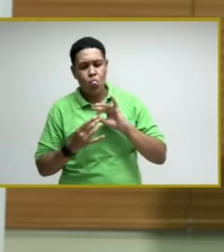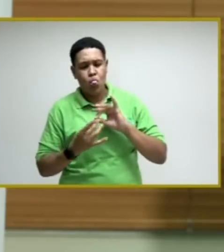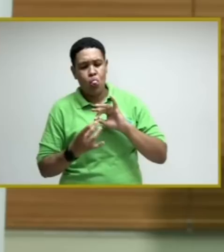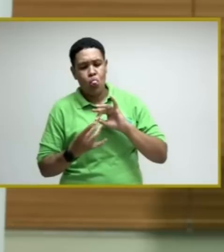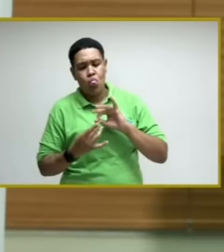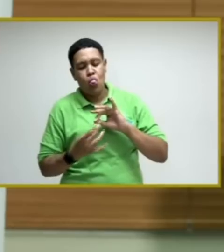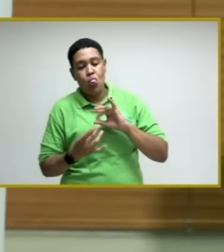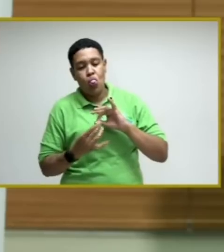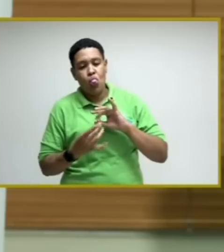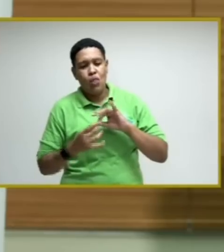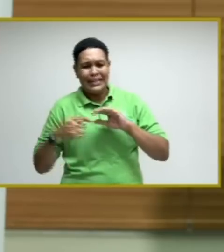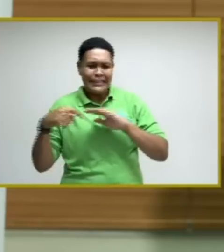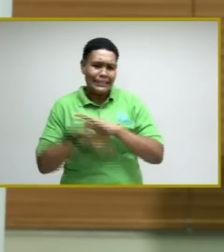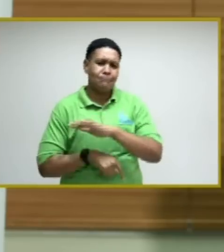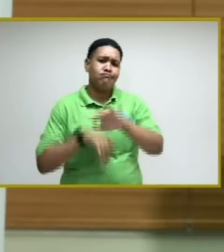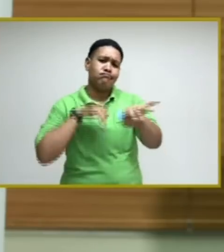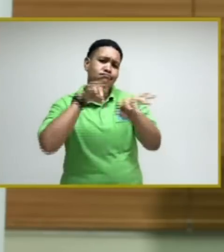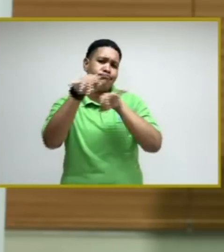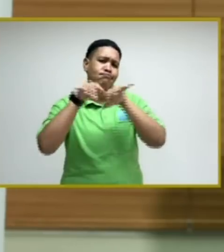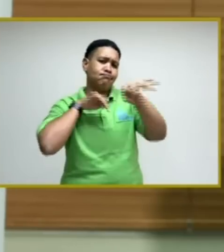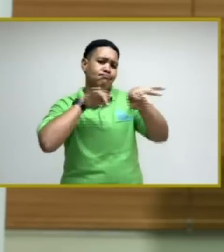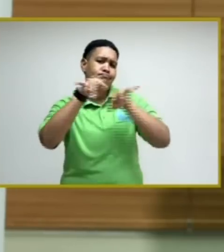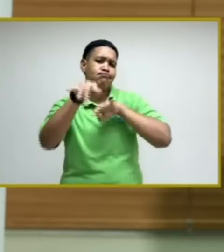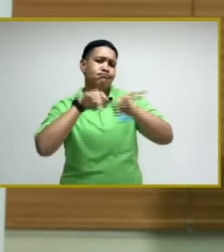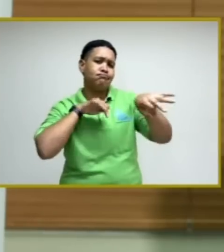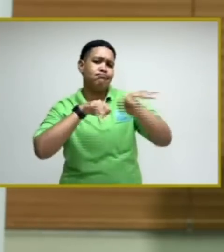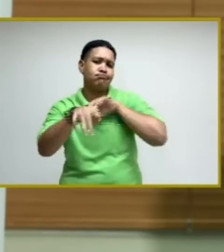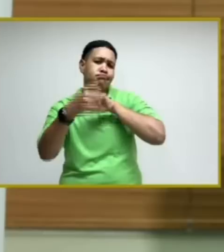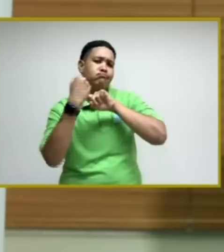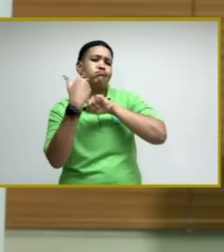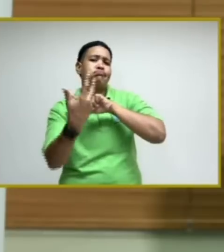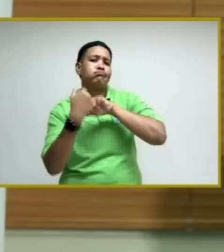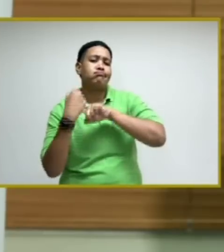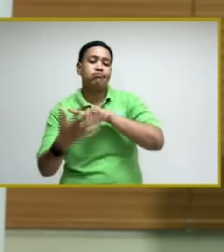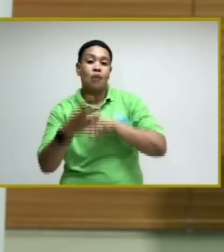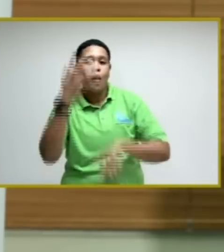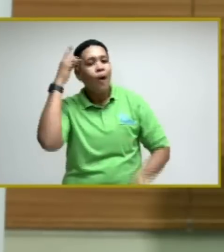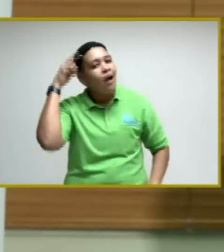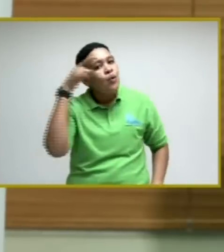being extensive, because I think the country needs to know, because